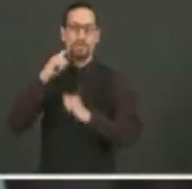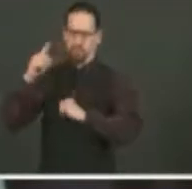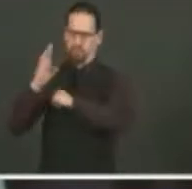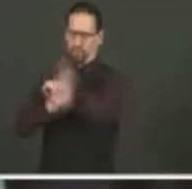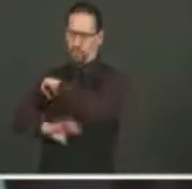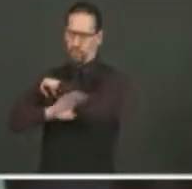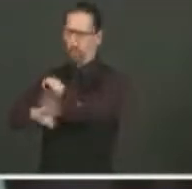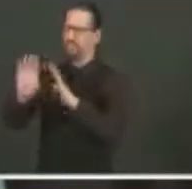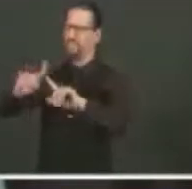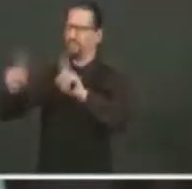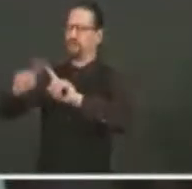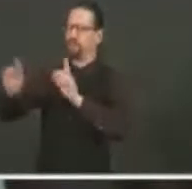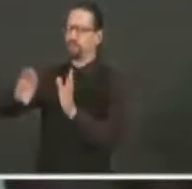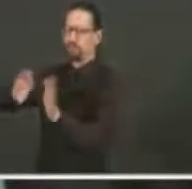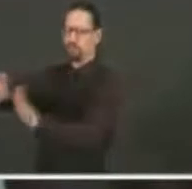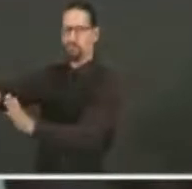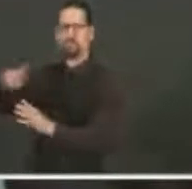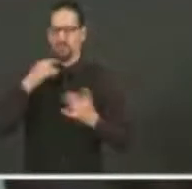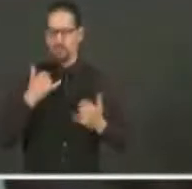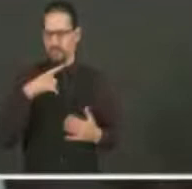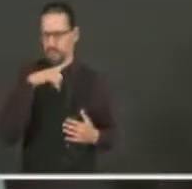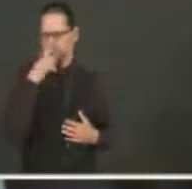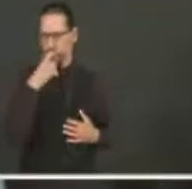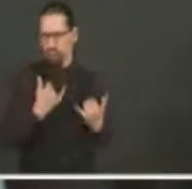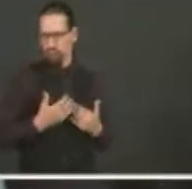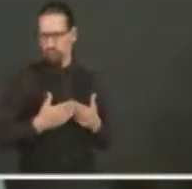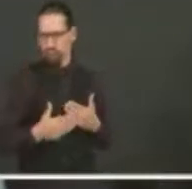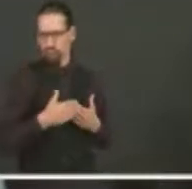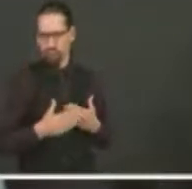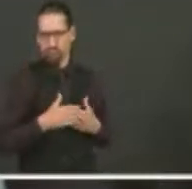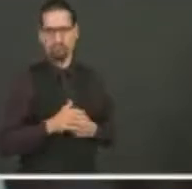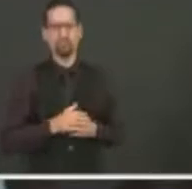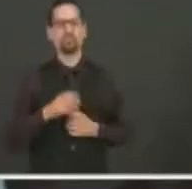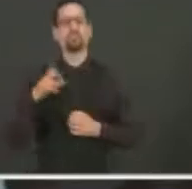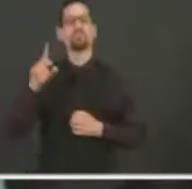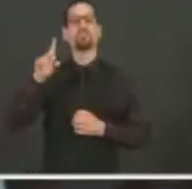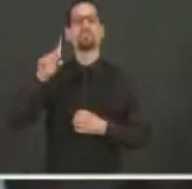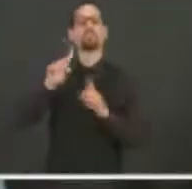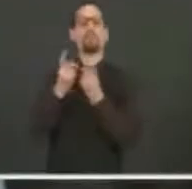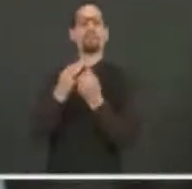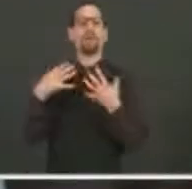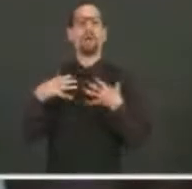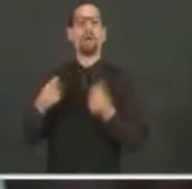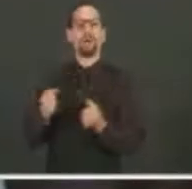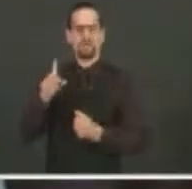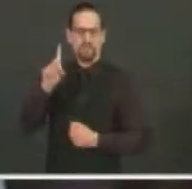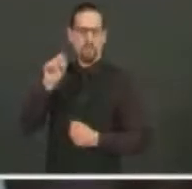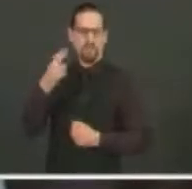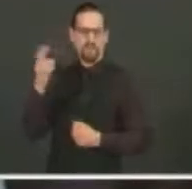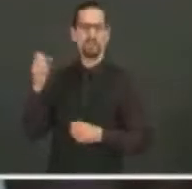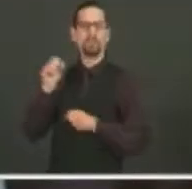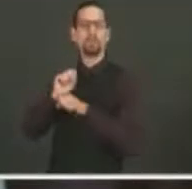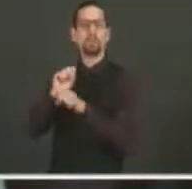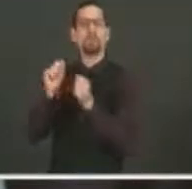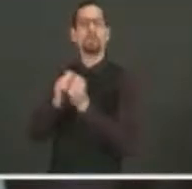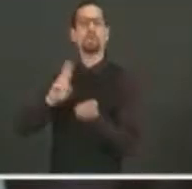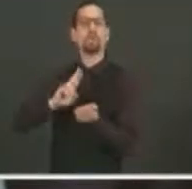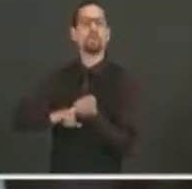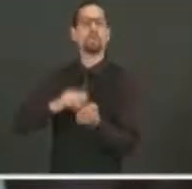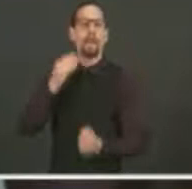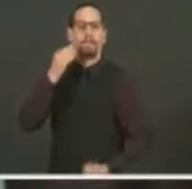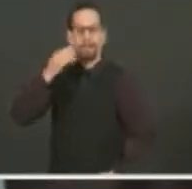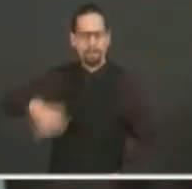And then finally, the Department of Health is working individually with nursing homes and assisted living facilities on plans to allow